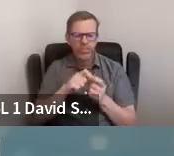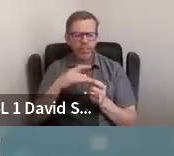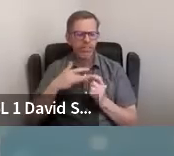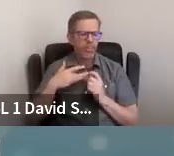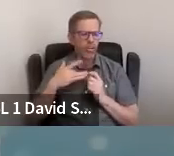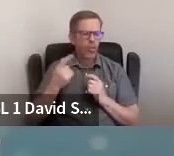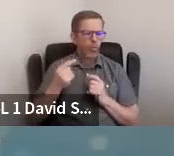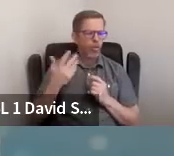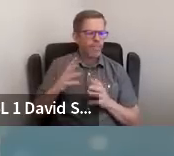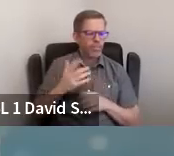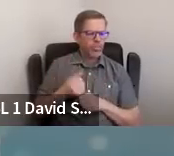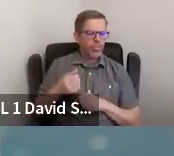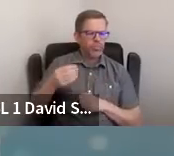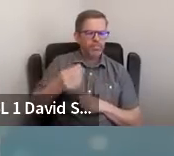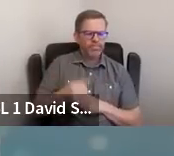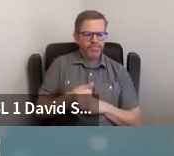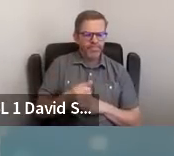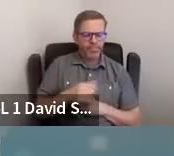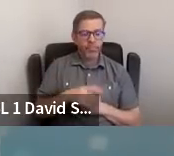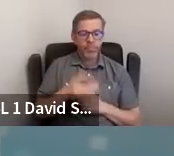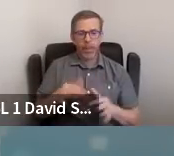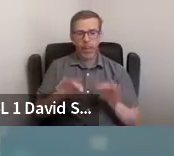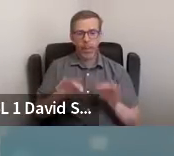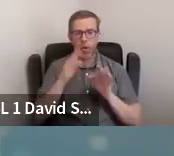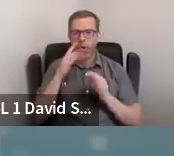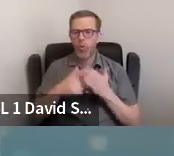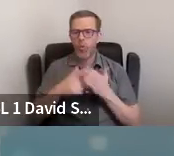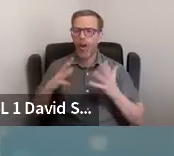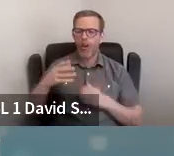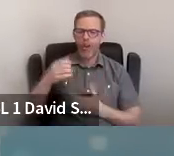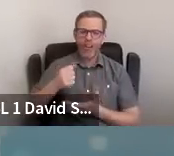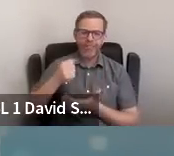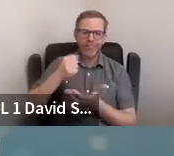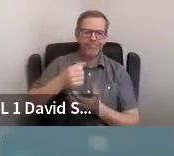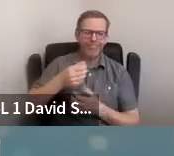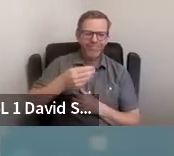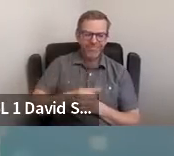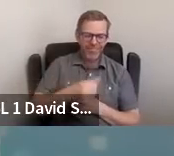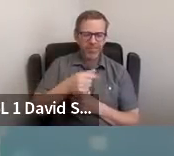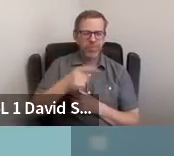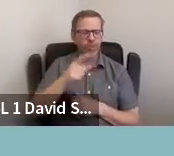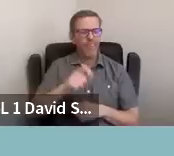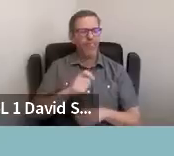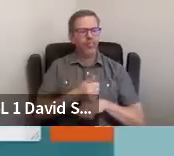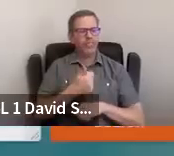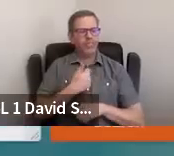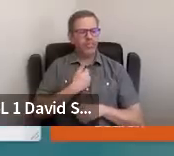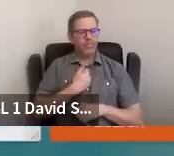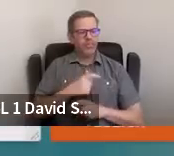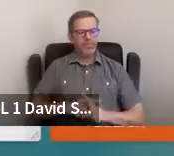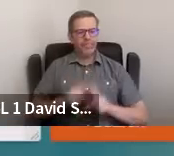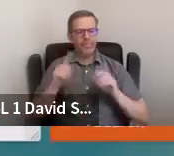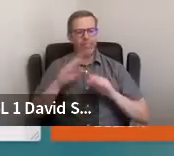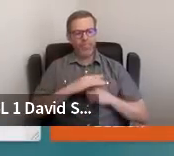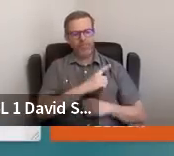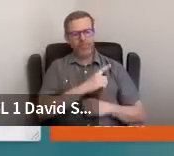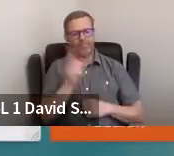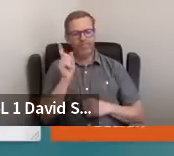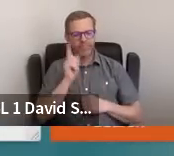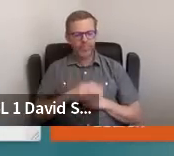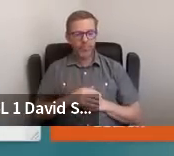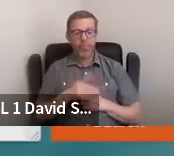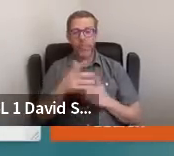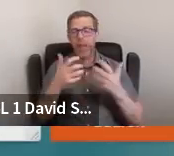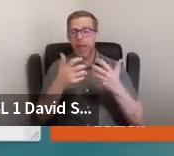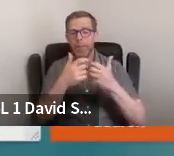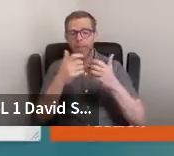funded. And it's important to know what's already been funded. You need to be able to set yourself apart. Also, at the top of the Matchmaker